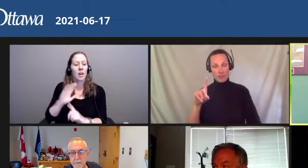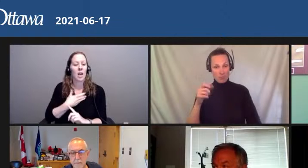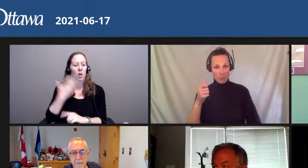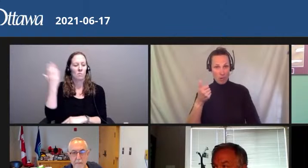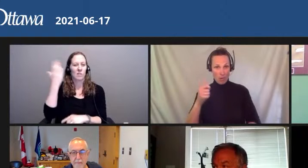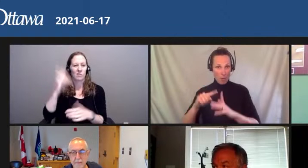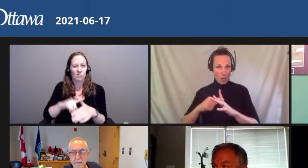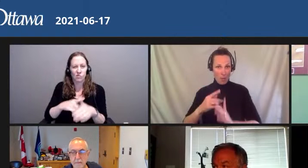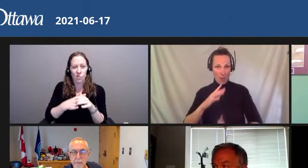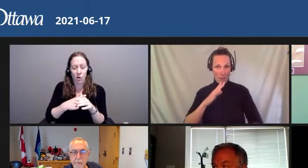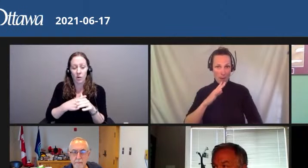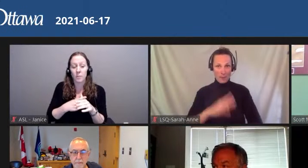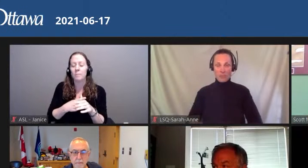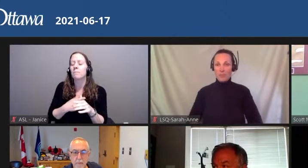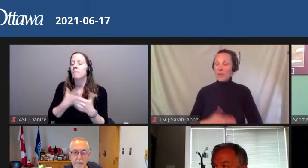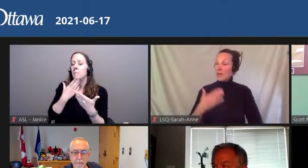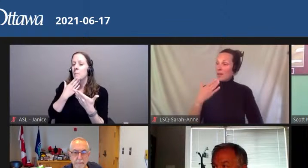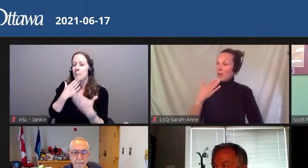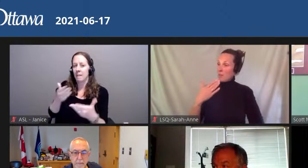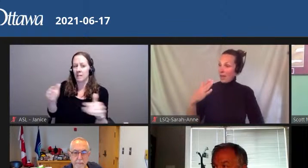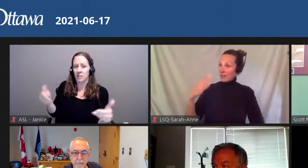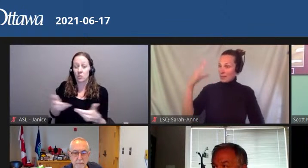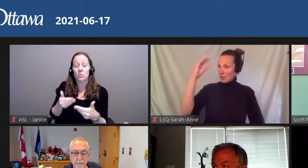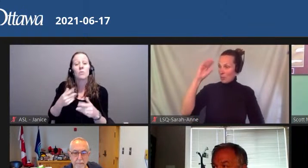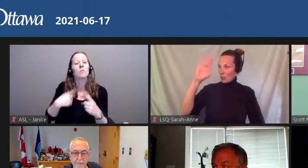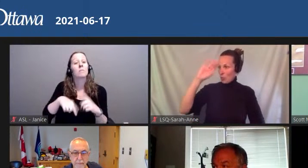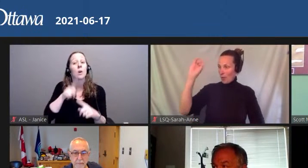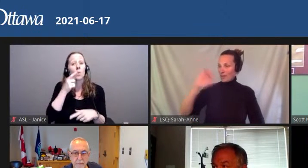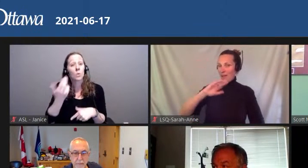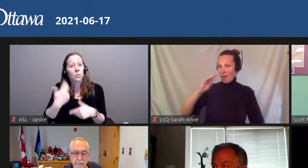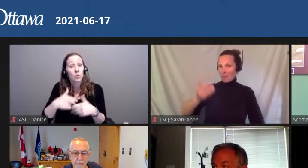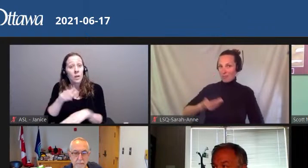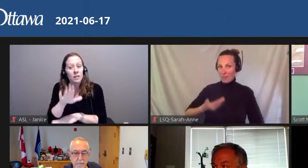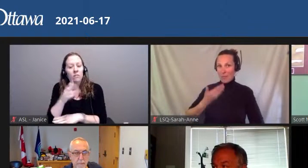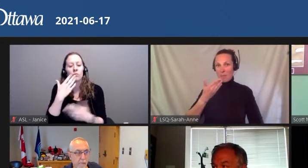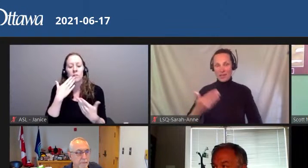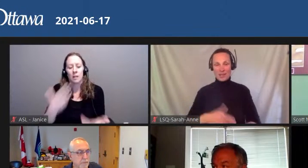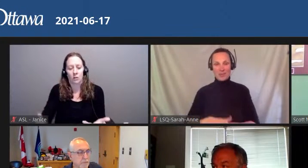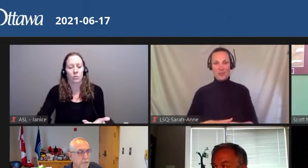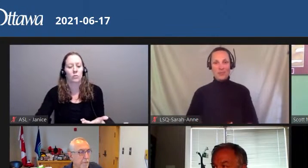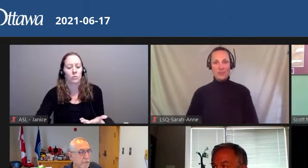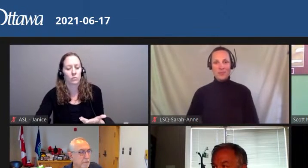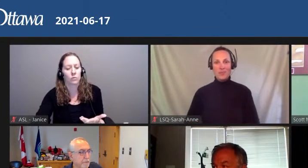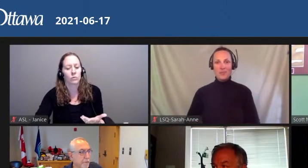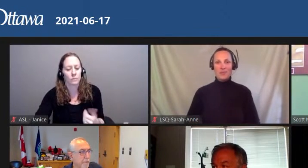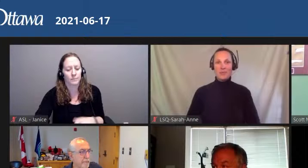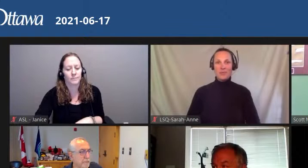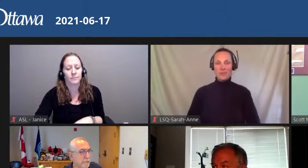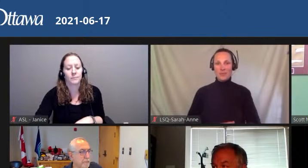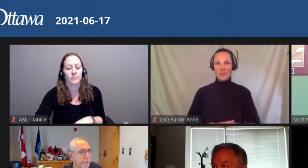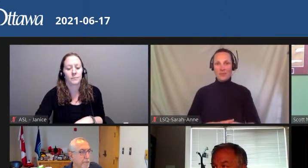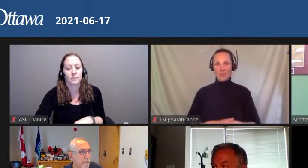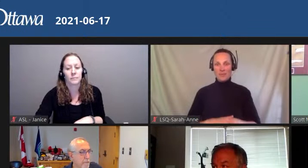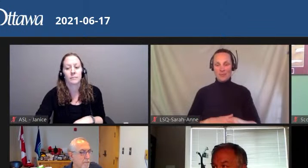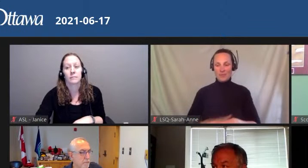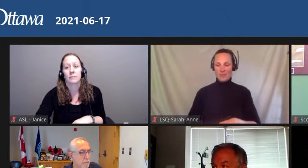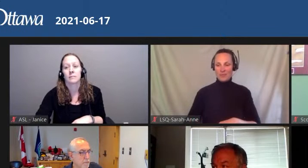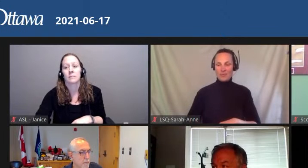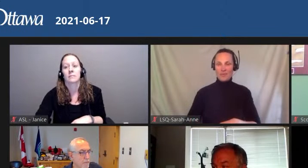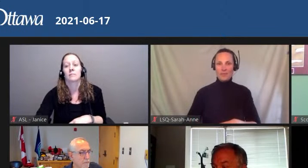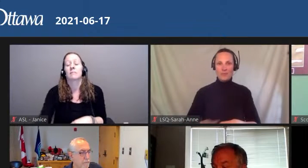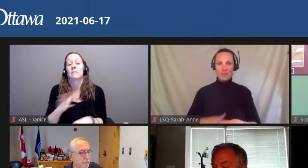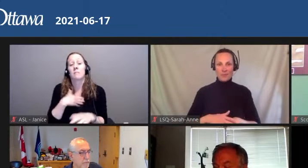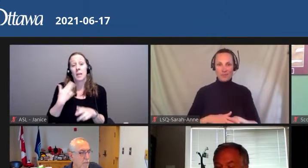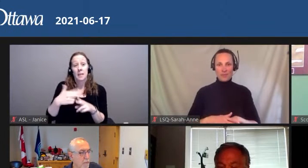Thank you, Chair, for the introduction, and thank you everyone for joining us this afternoon. As Chair mentioned, my name is Shelley McDonald. I'm the Acting Director of Solid